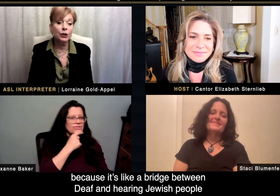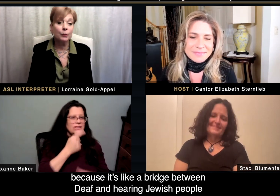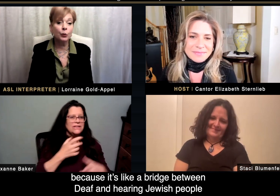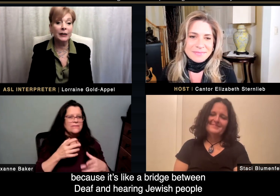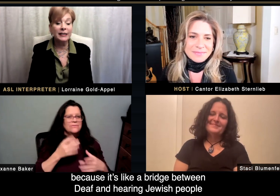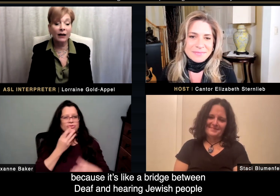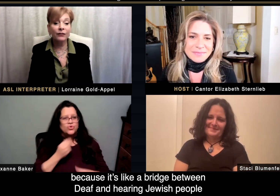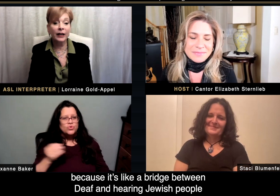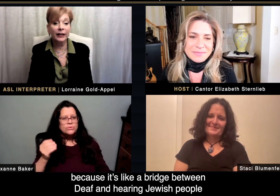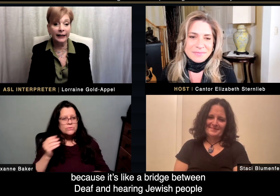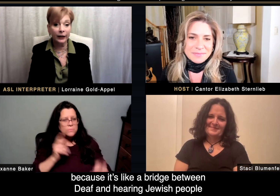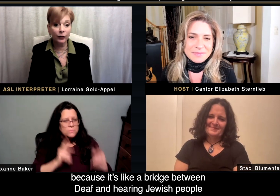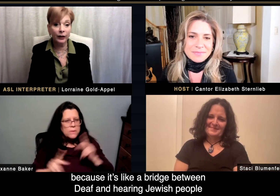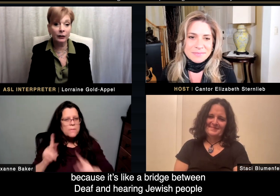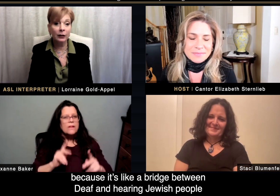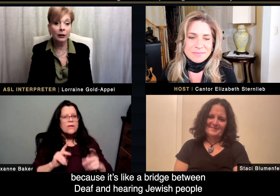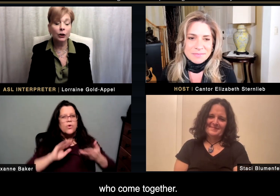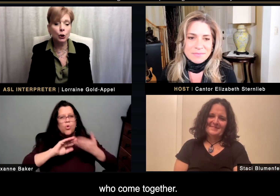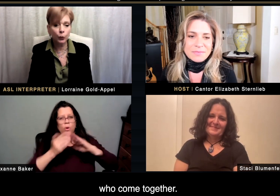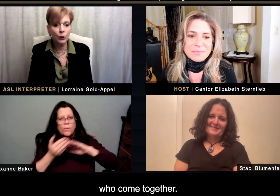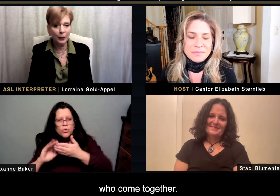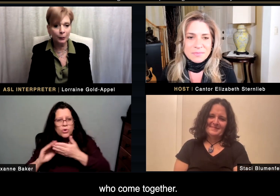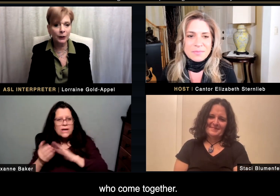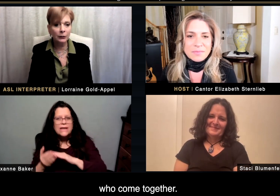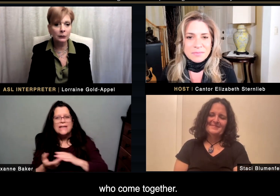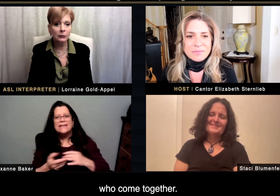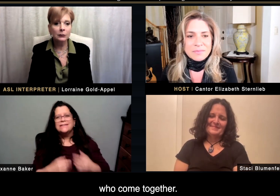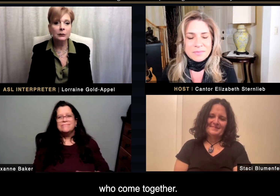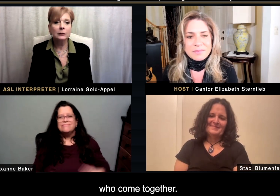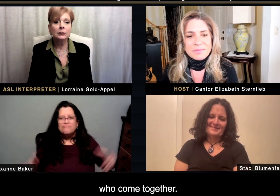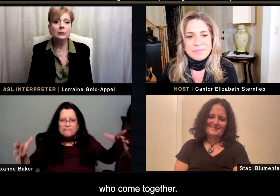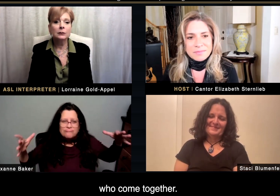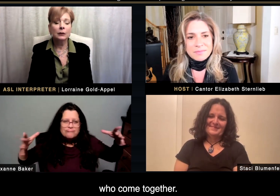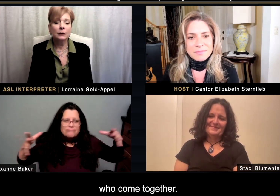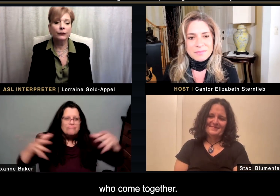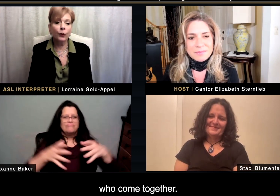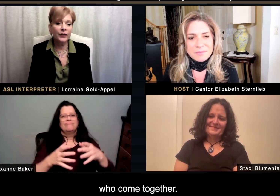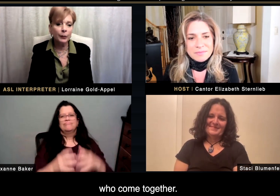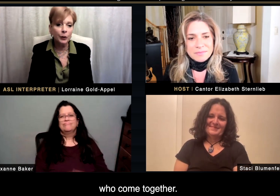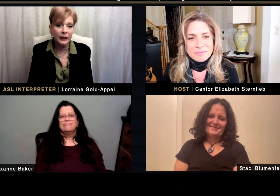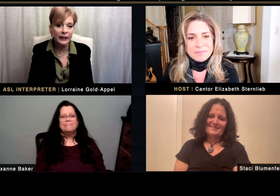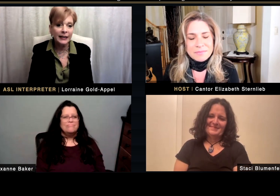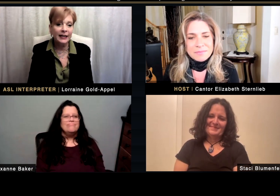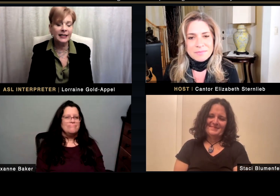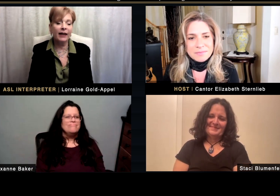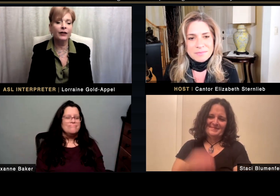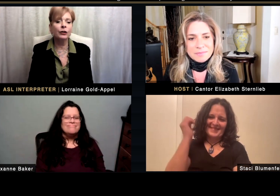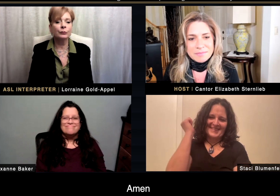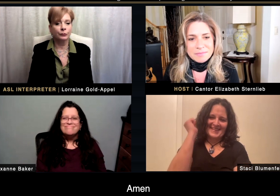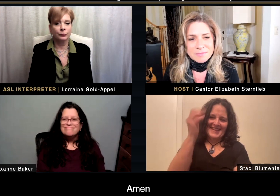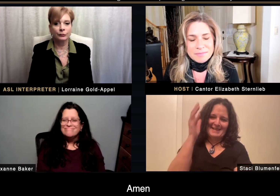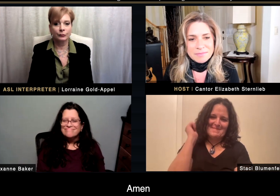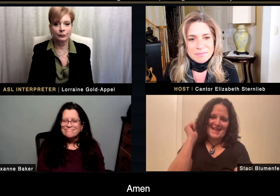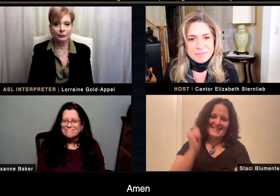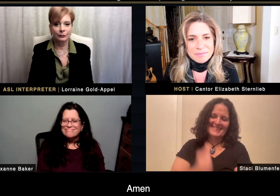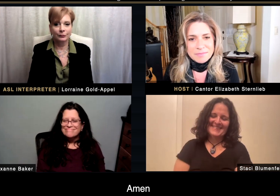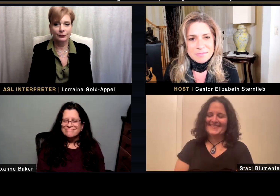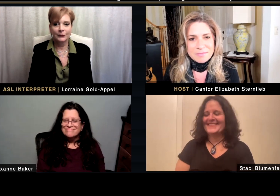It's a bridge between deaf and hearing Jewish people for the community to get together.